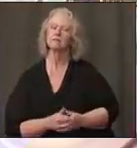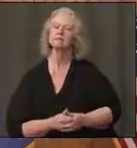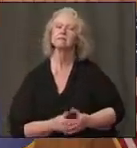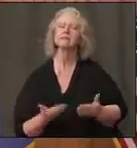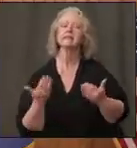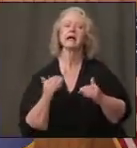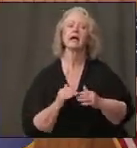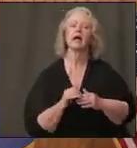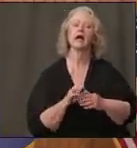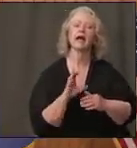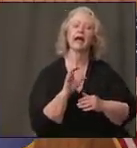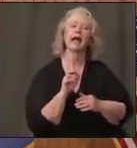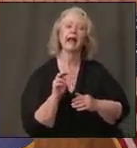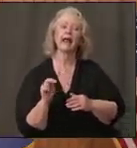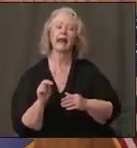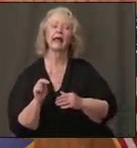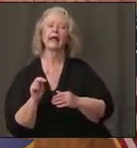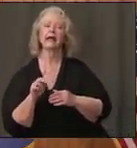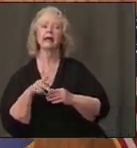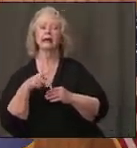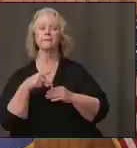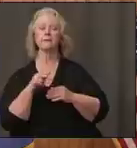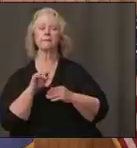next to Connecticut Public Media.